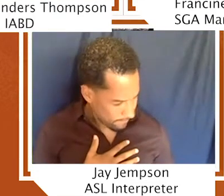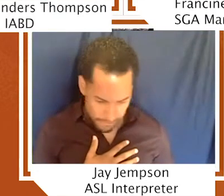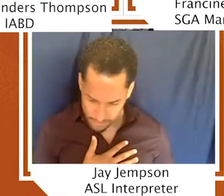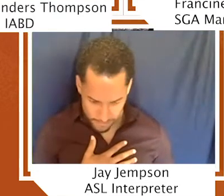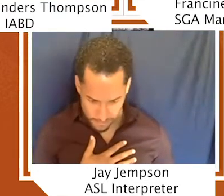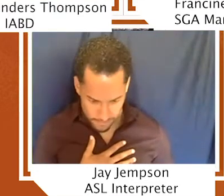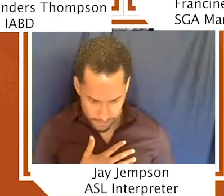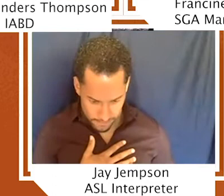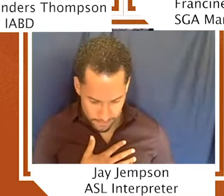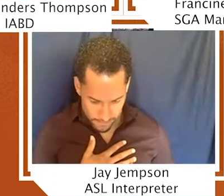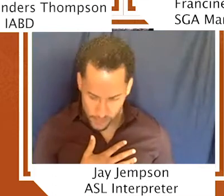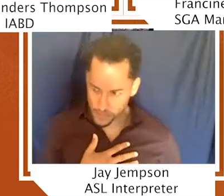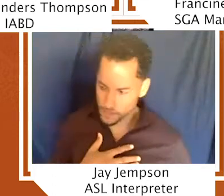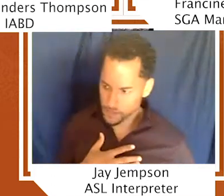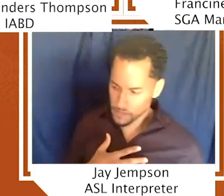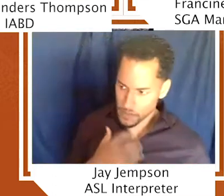That's so true.